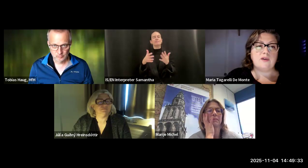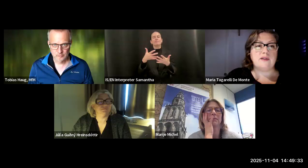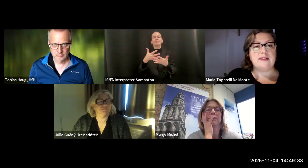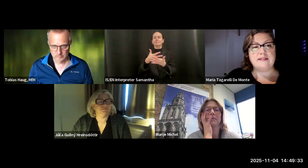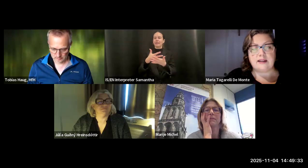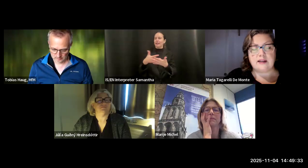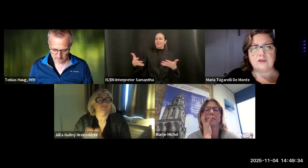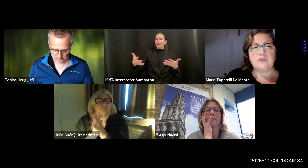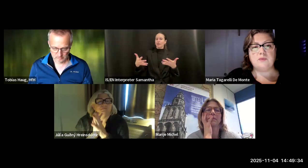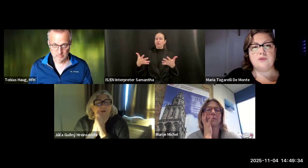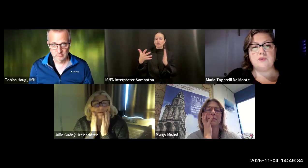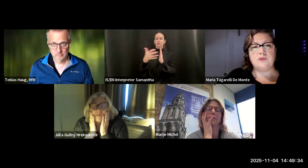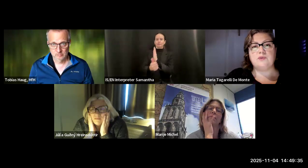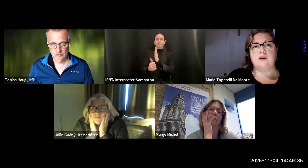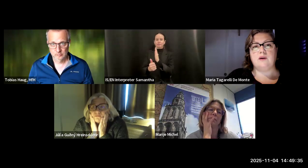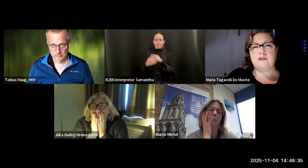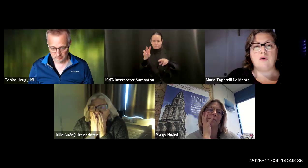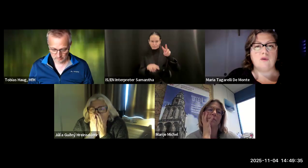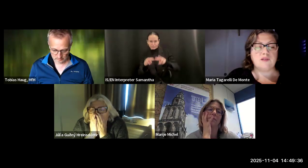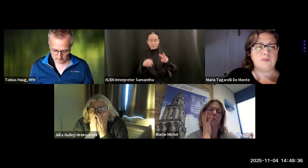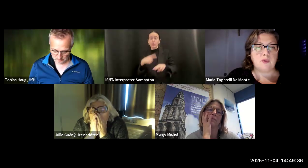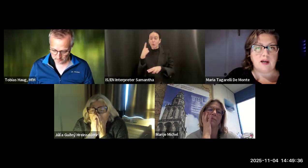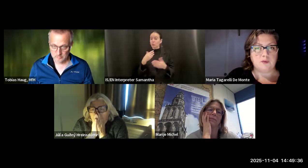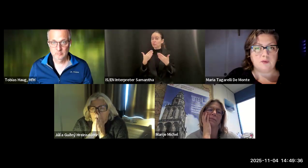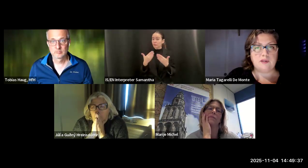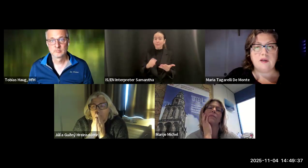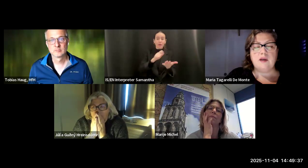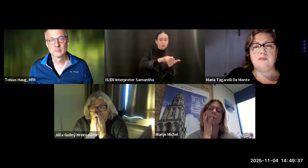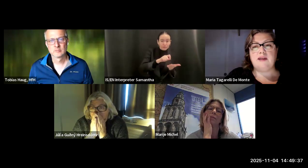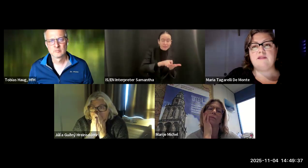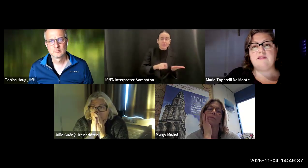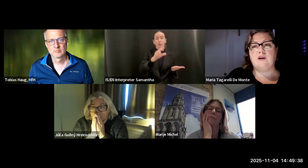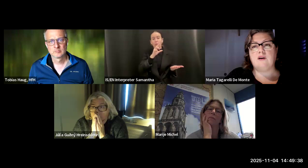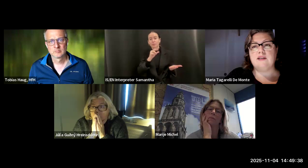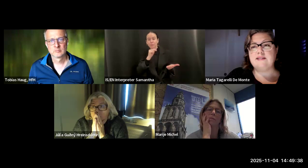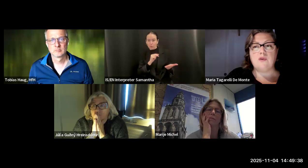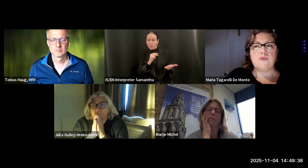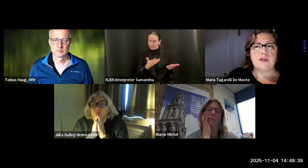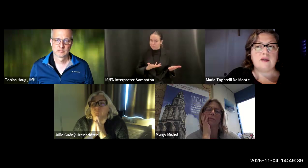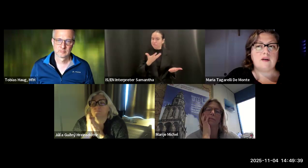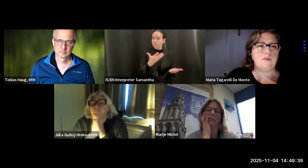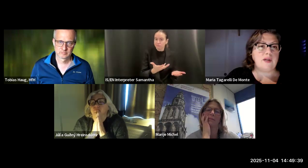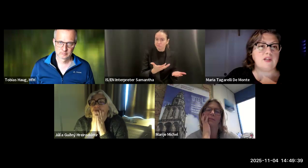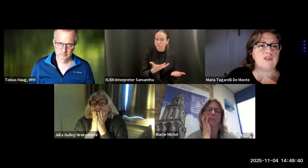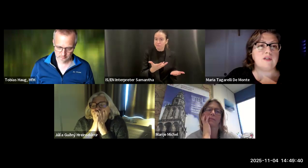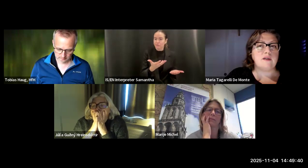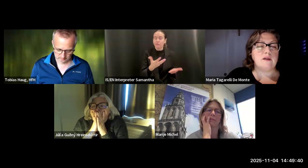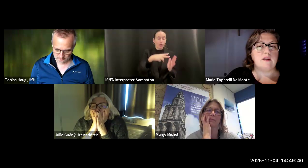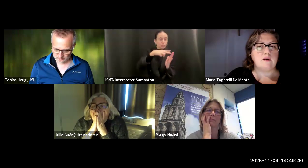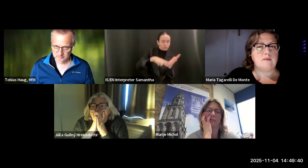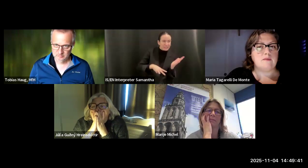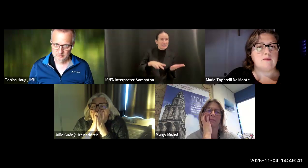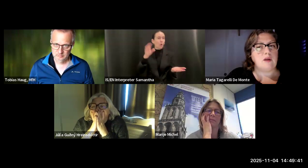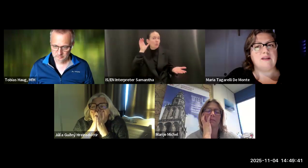that require the test taker to produce a written or spoken output based on listening or reading